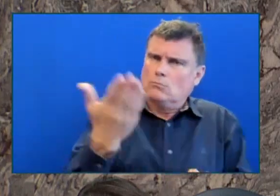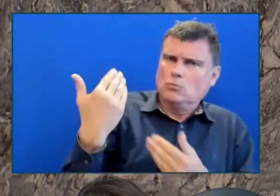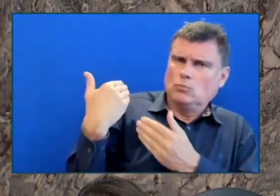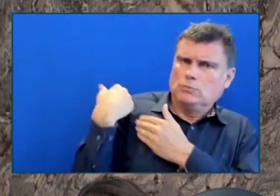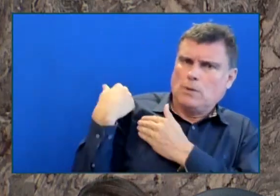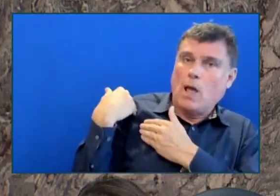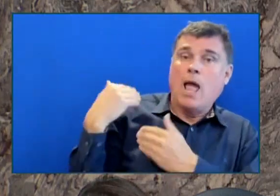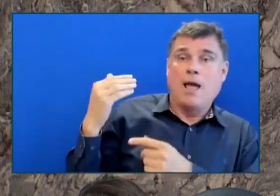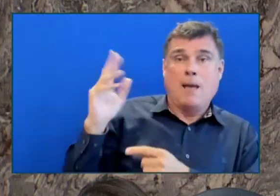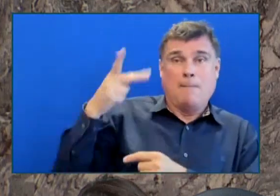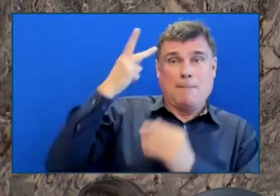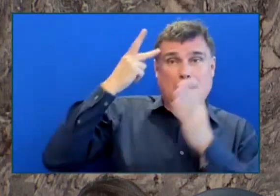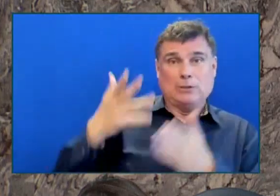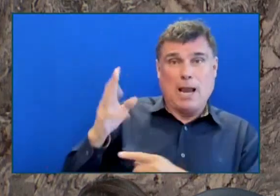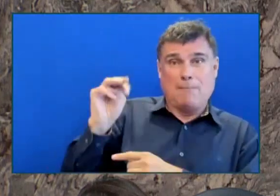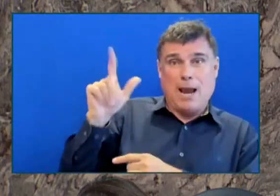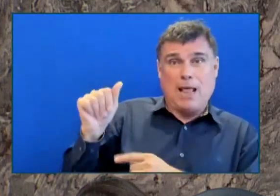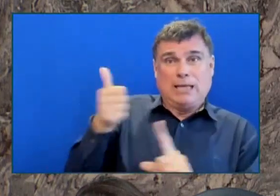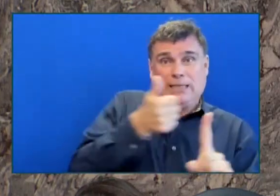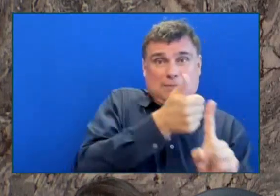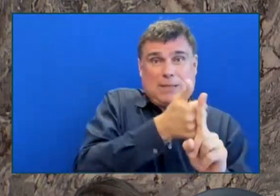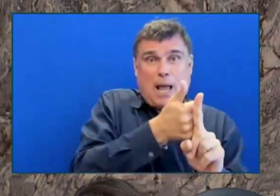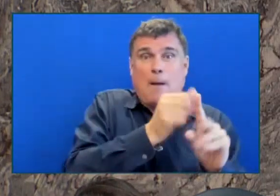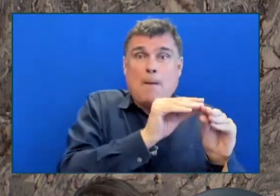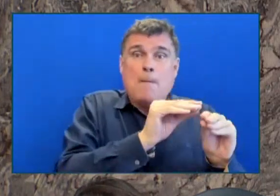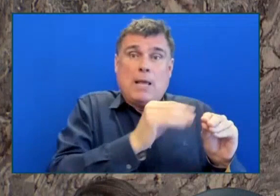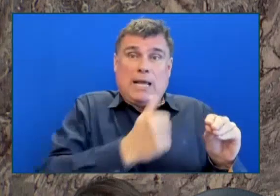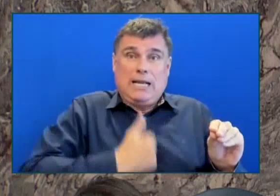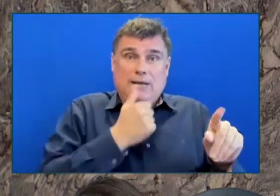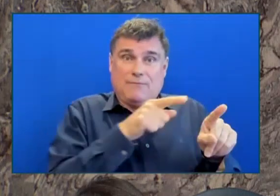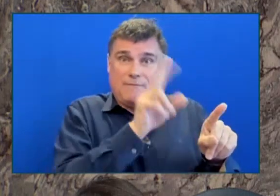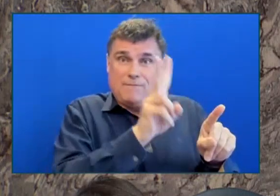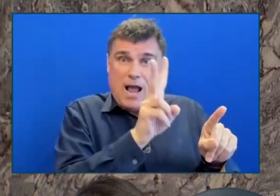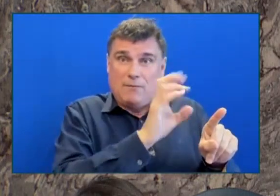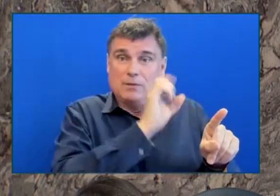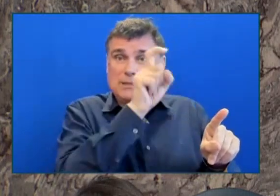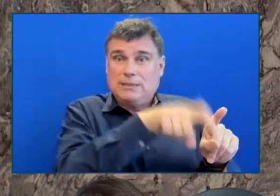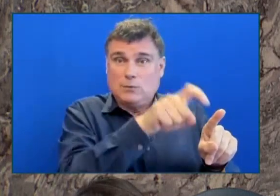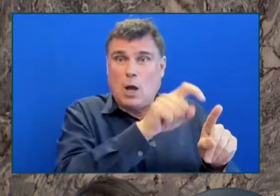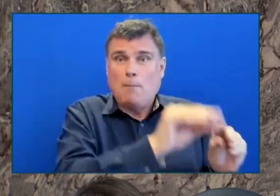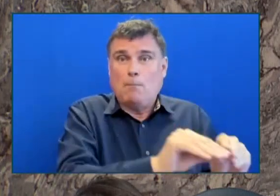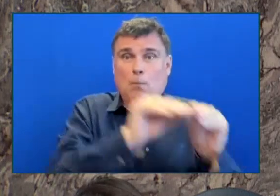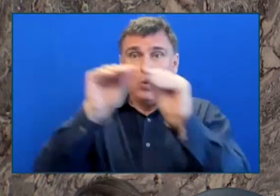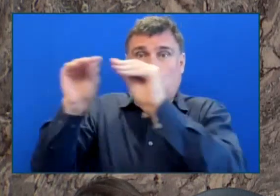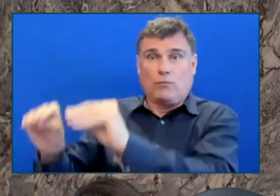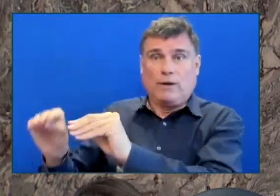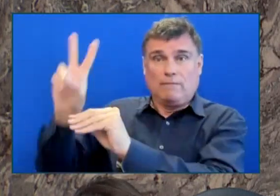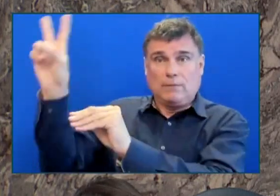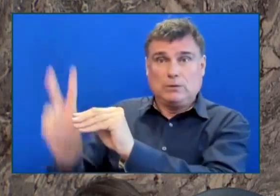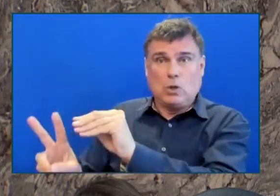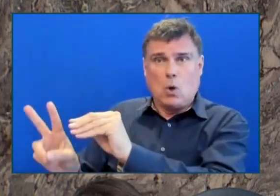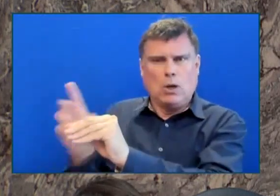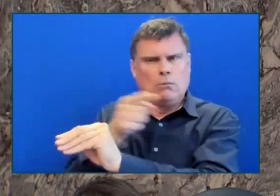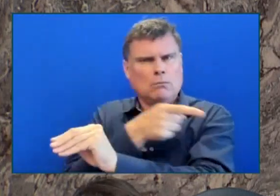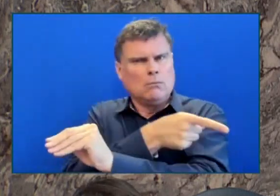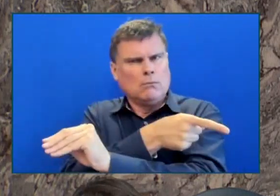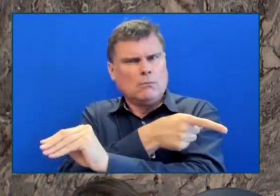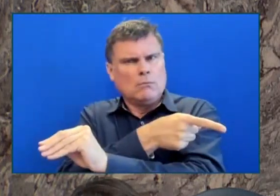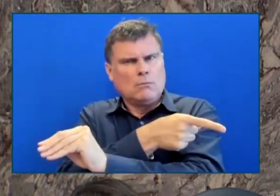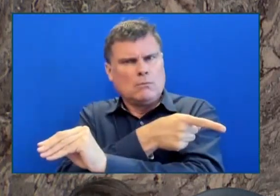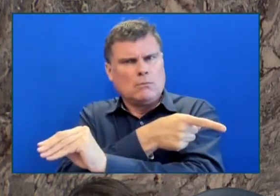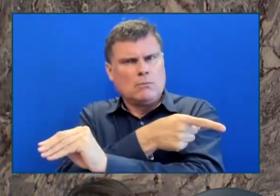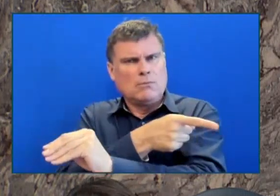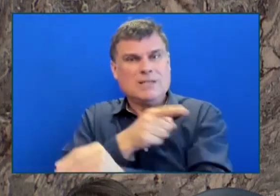Greater Victoria, the taxpayers have absorbed $70,000 in expenses. How could